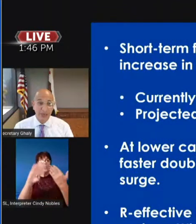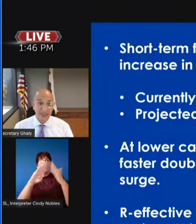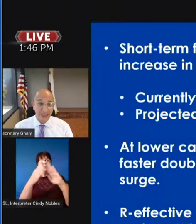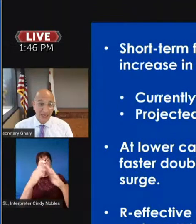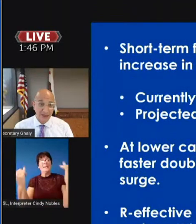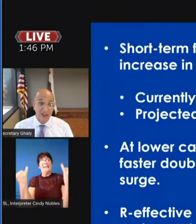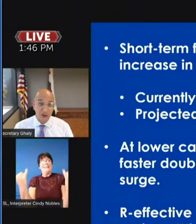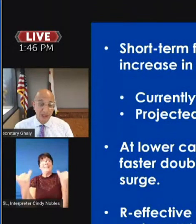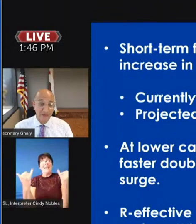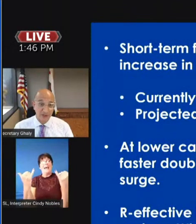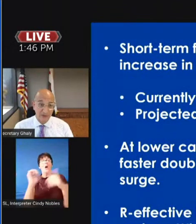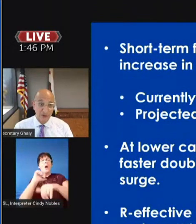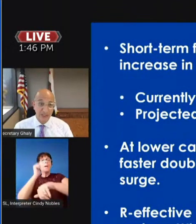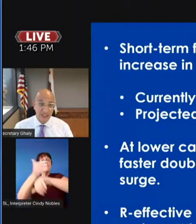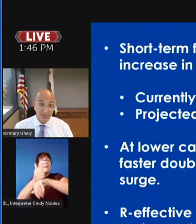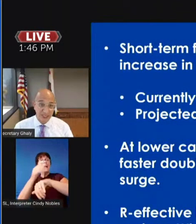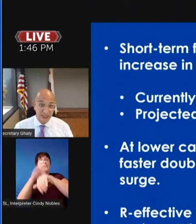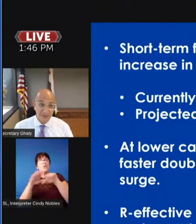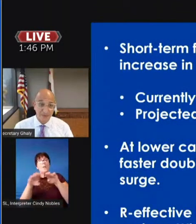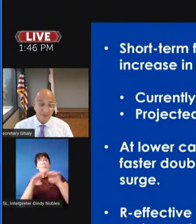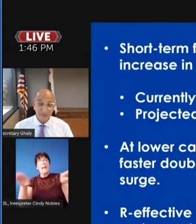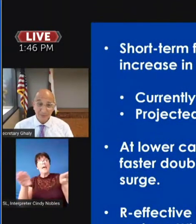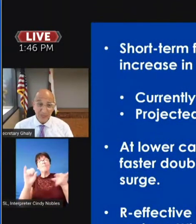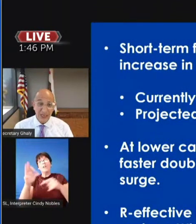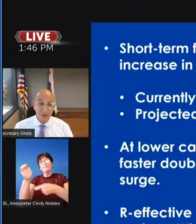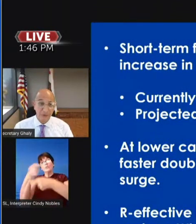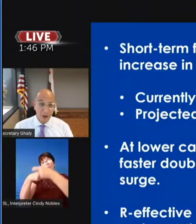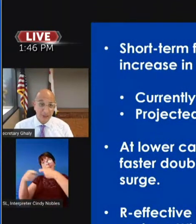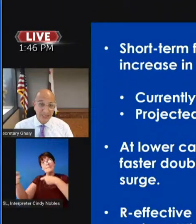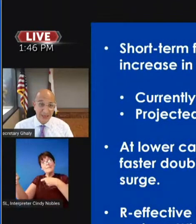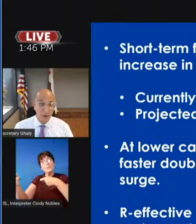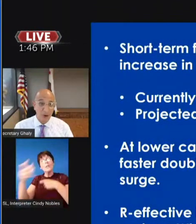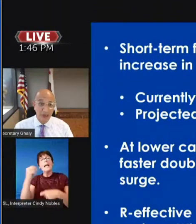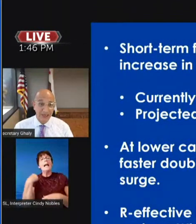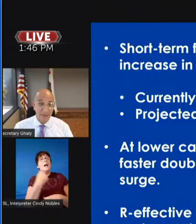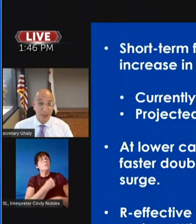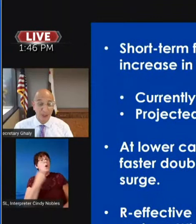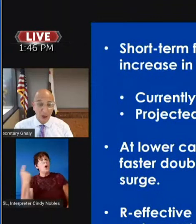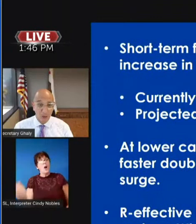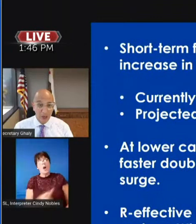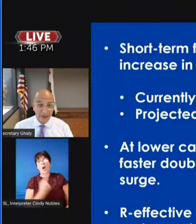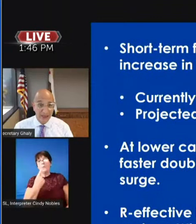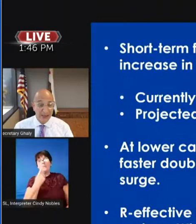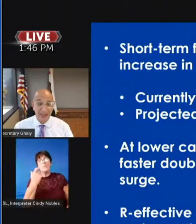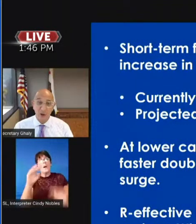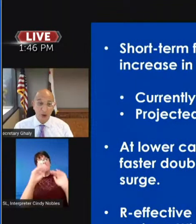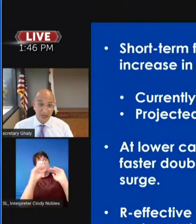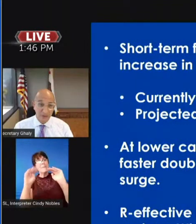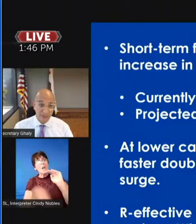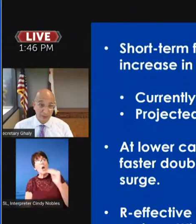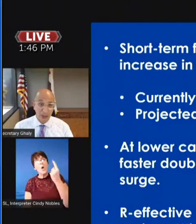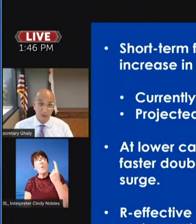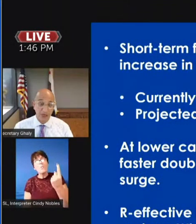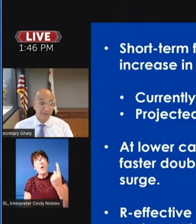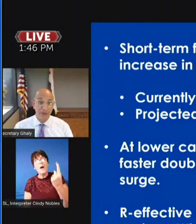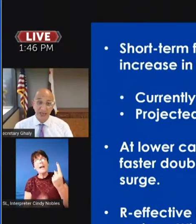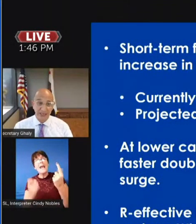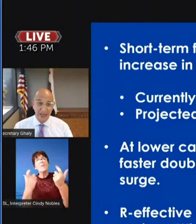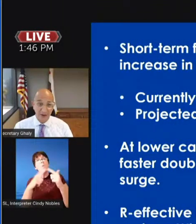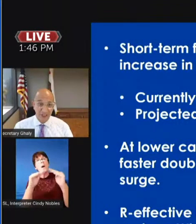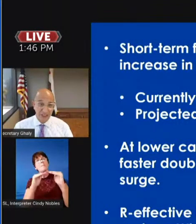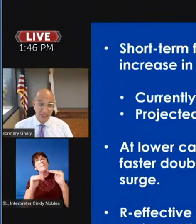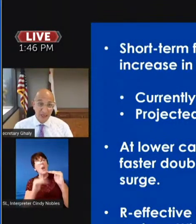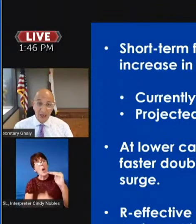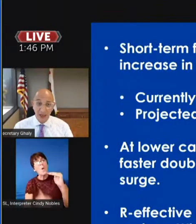now based on the levels of transmission. And we've always said we want to get below 1 and quite a bit below 1. In